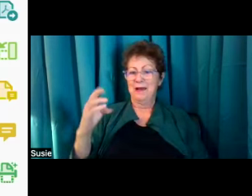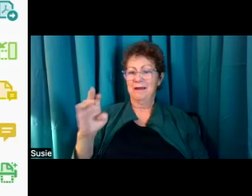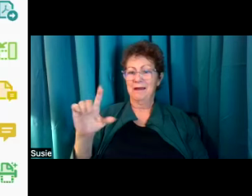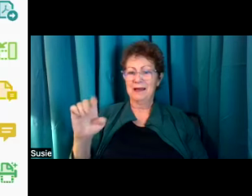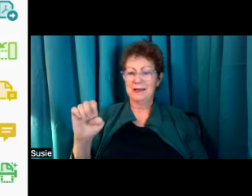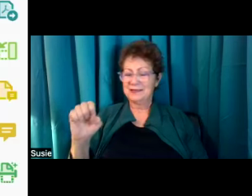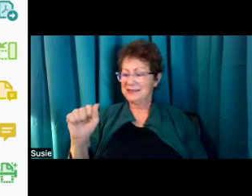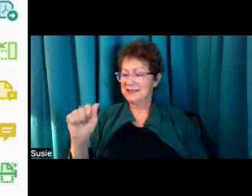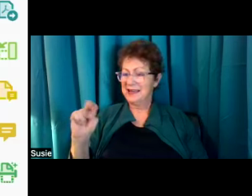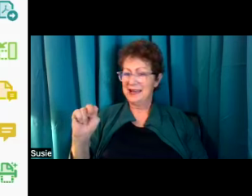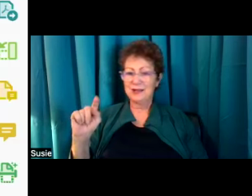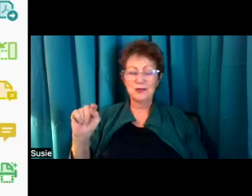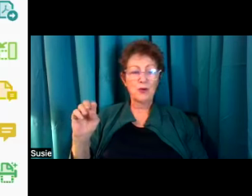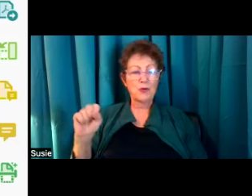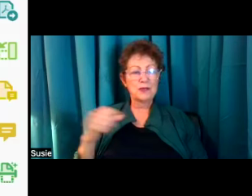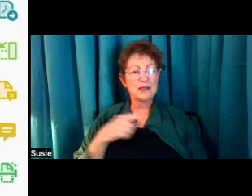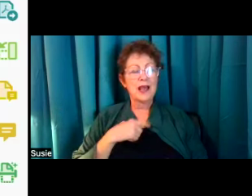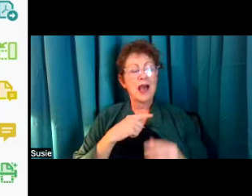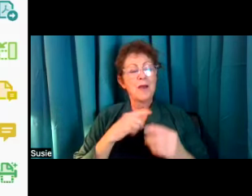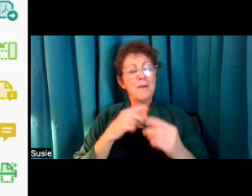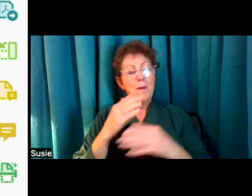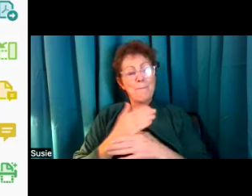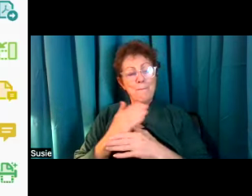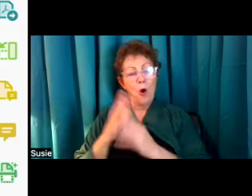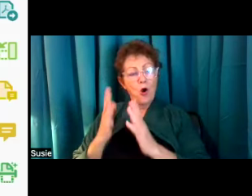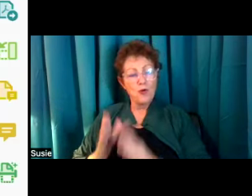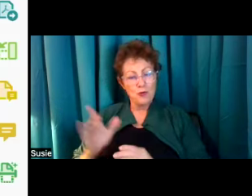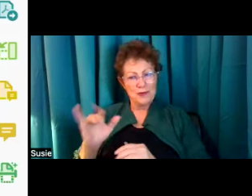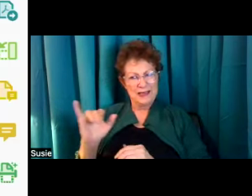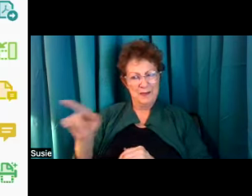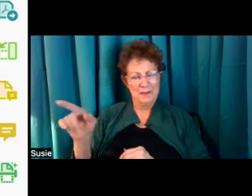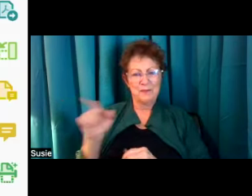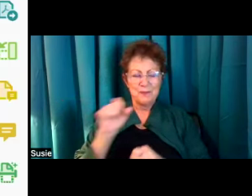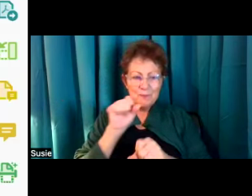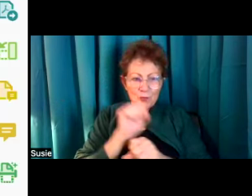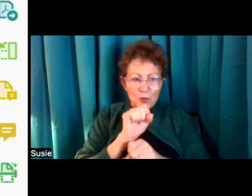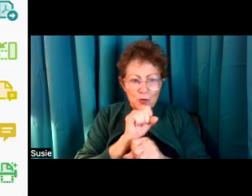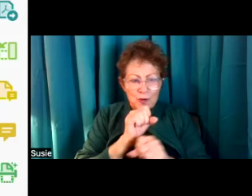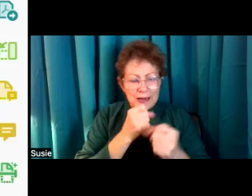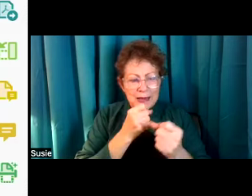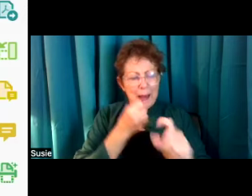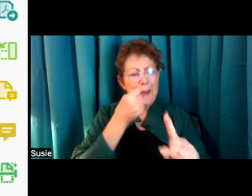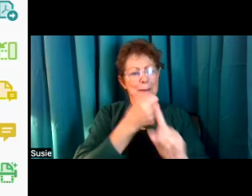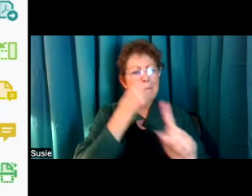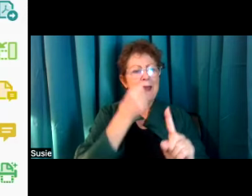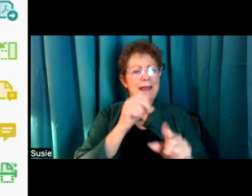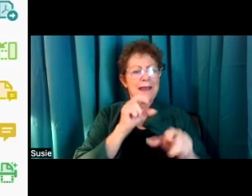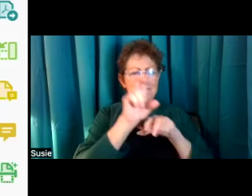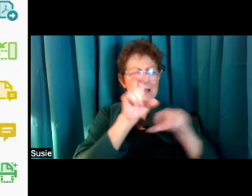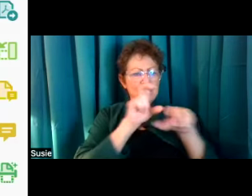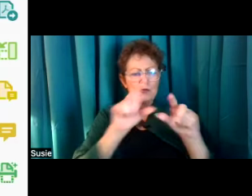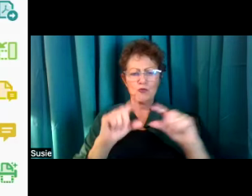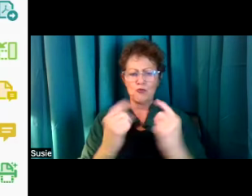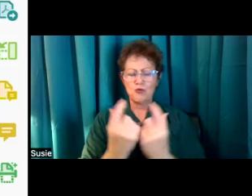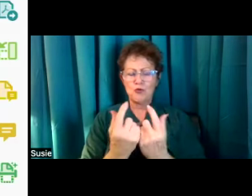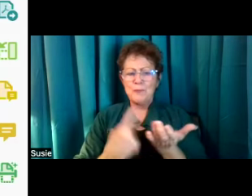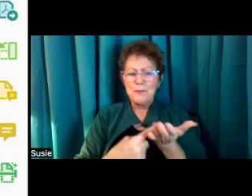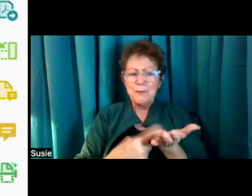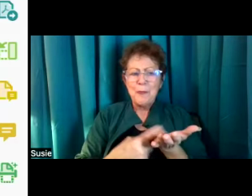I'm a partner at Morrison and Foerster. Likewise, I work in our impact investing group, and we deal a lot with